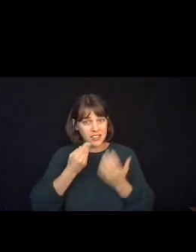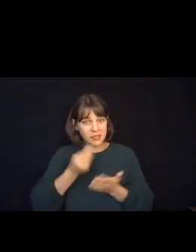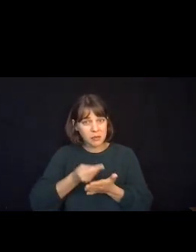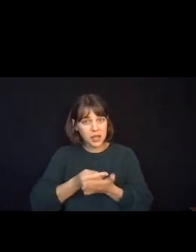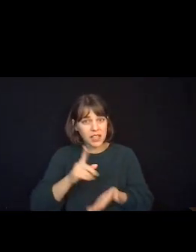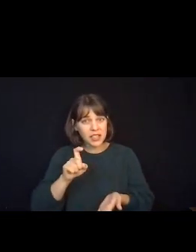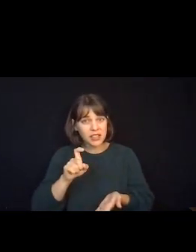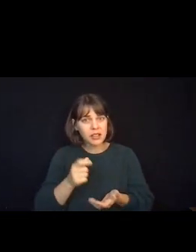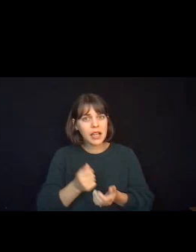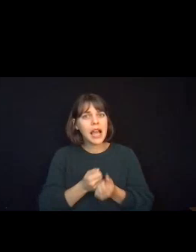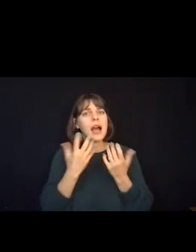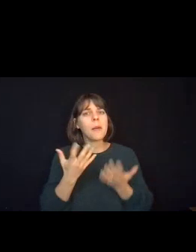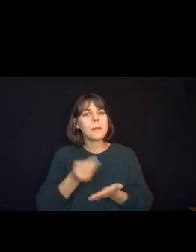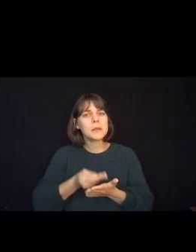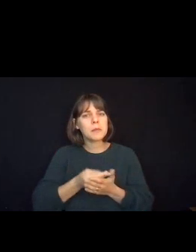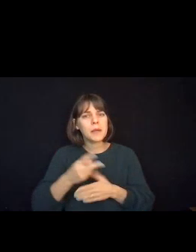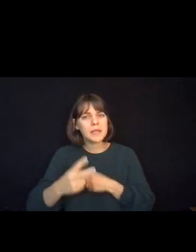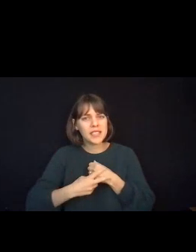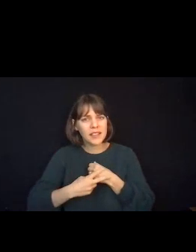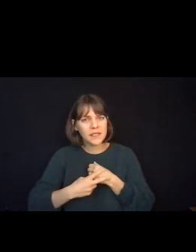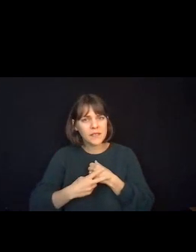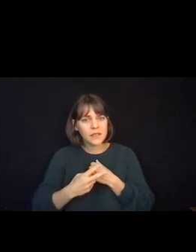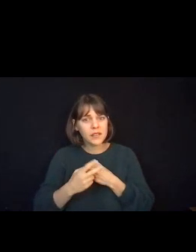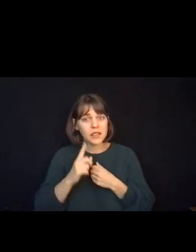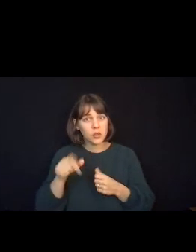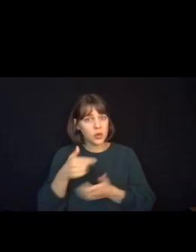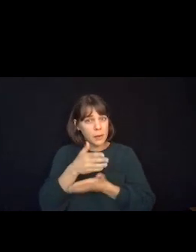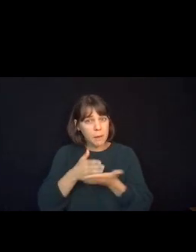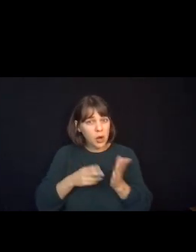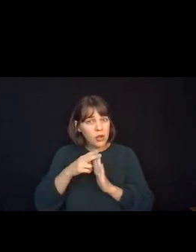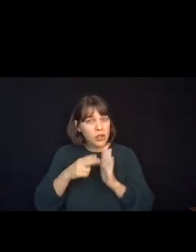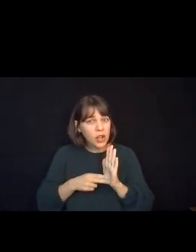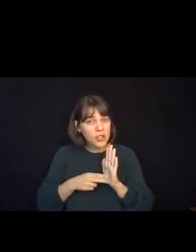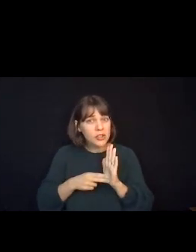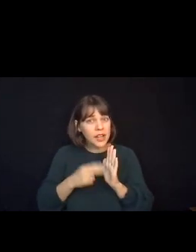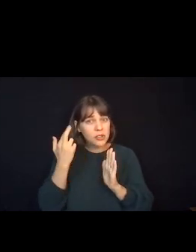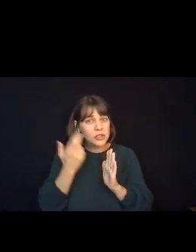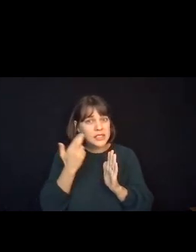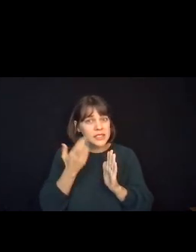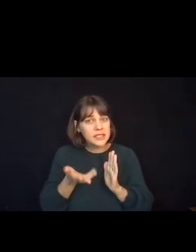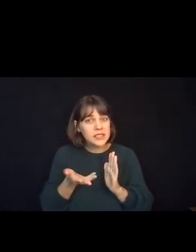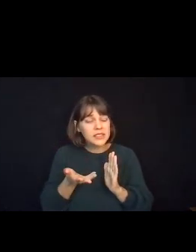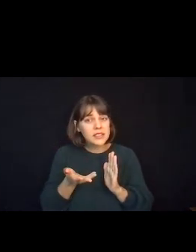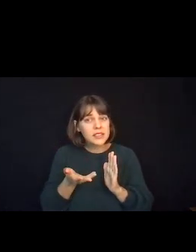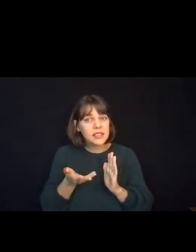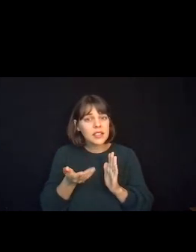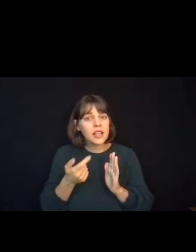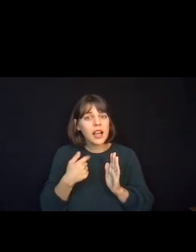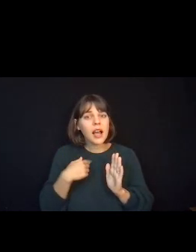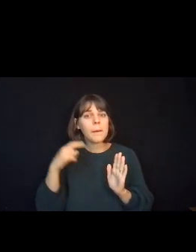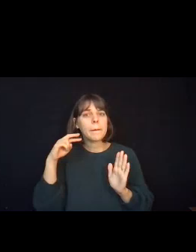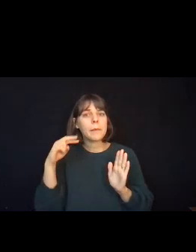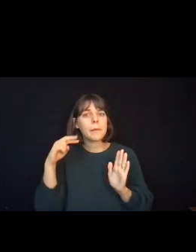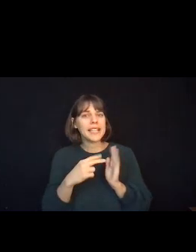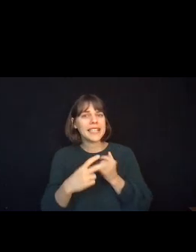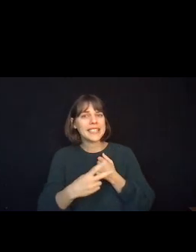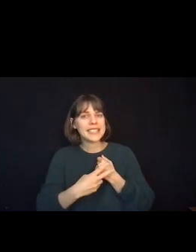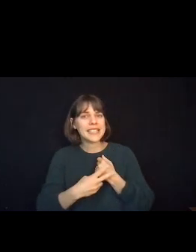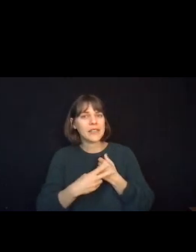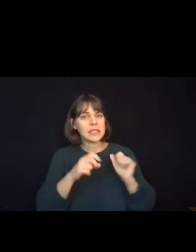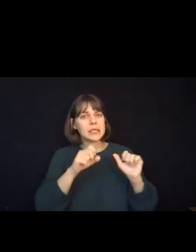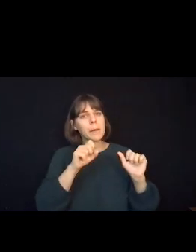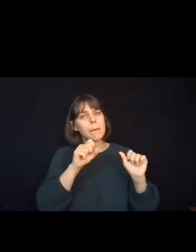How much money did they save us? Was that only a part of what the contract was being used? I'm looking at like the savings that